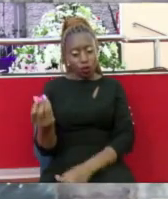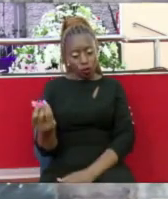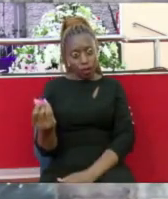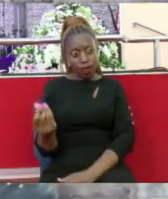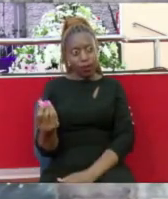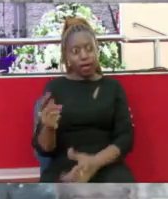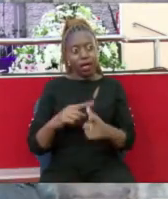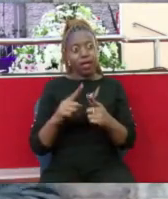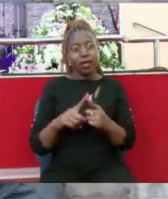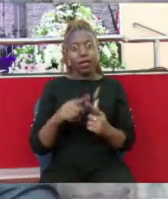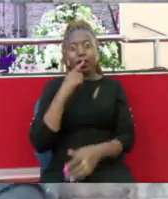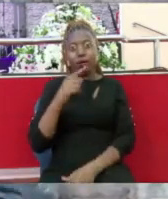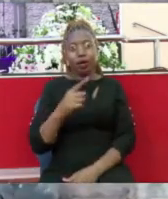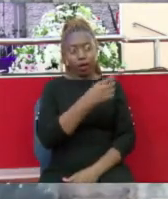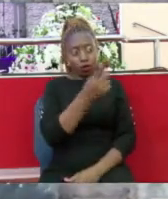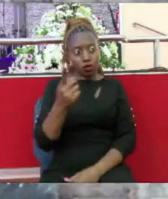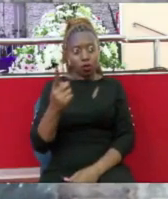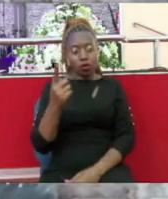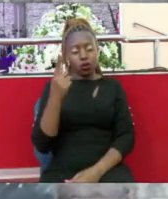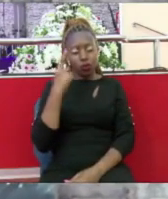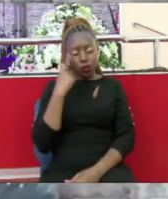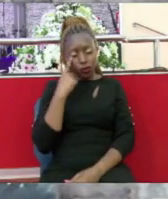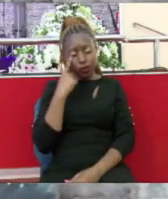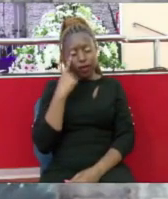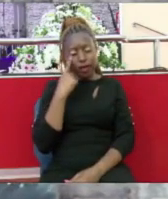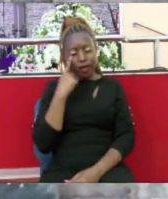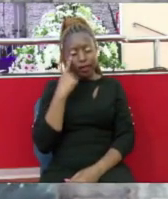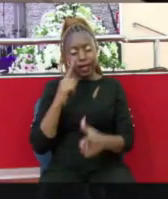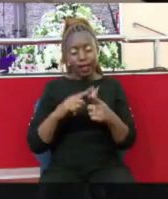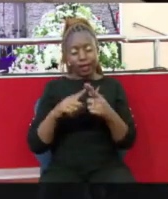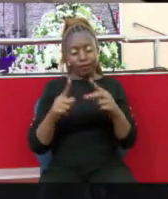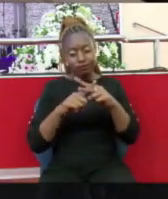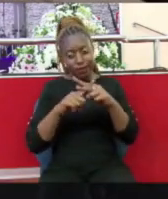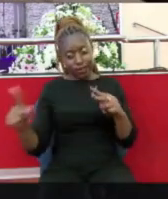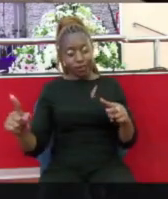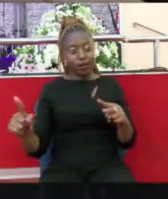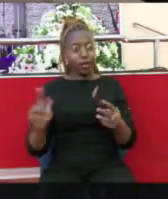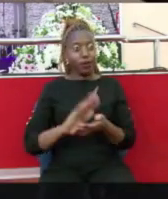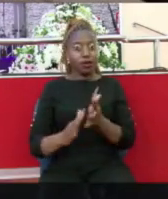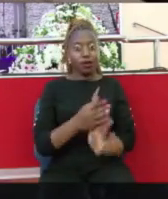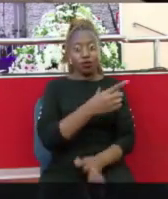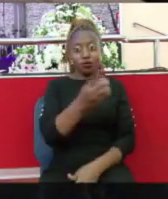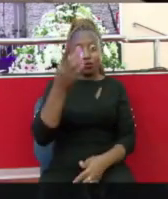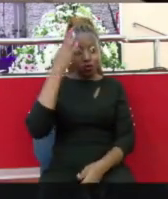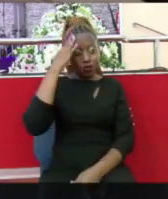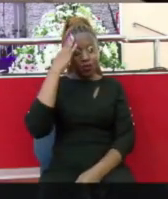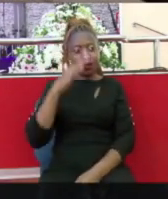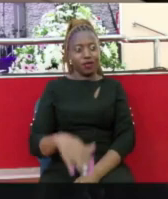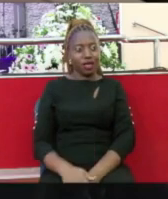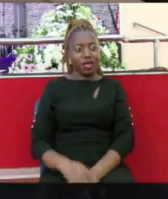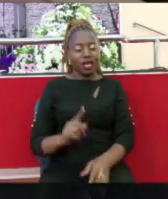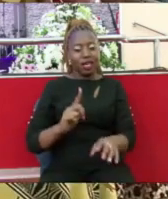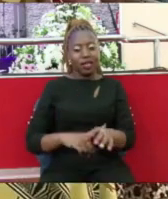close your eyes. Wanakuambia funga macho. And the way they disappear, you don't even know. Na wakati wanapotea hutajua. When you say amen, you will not see anybody near